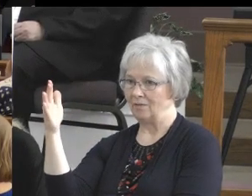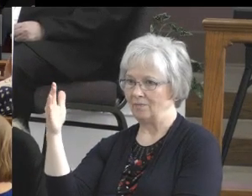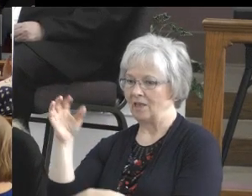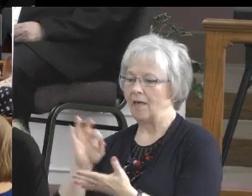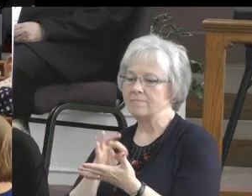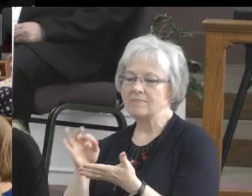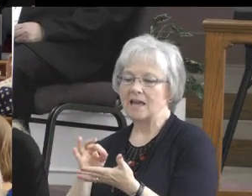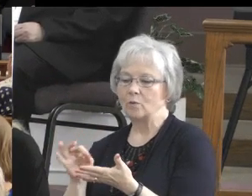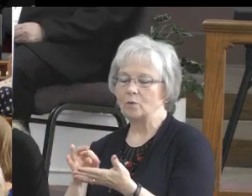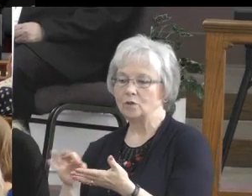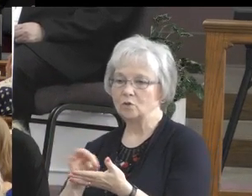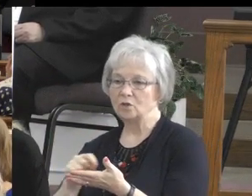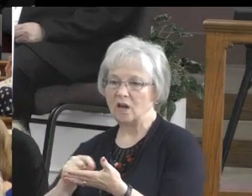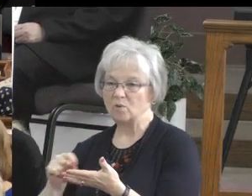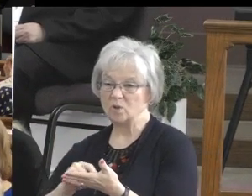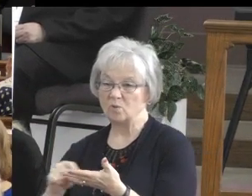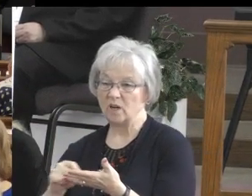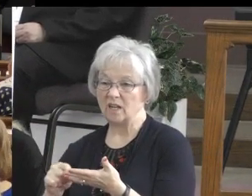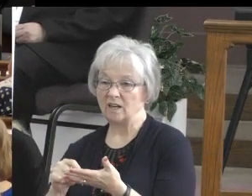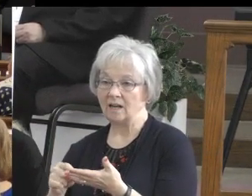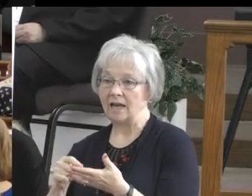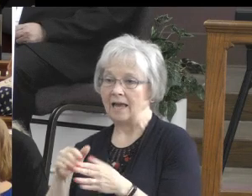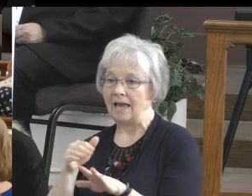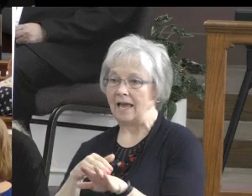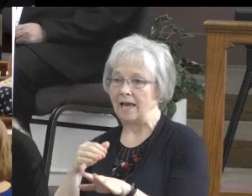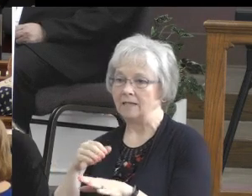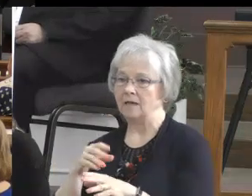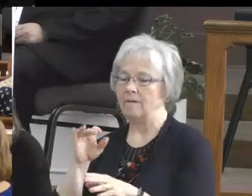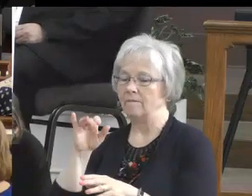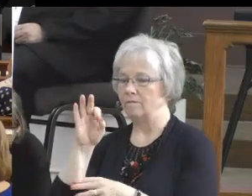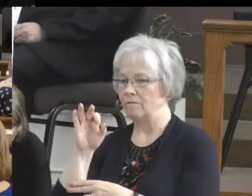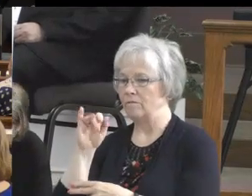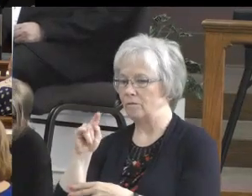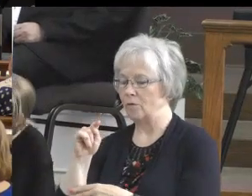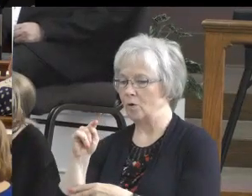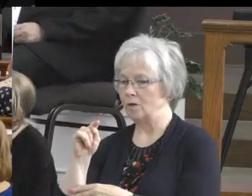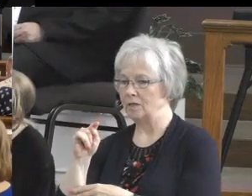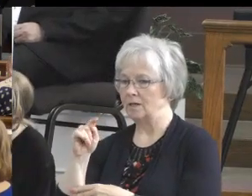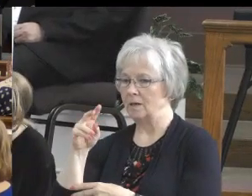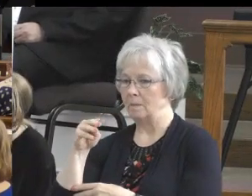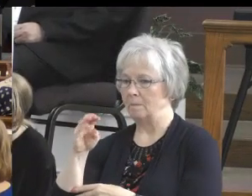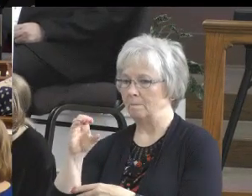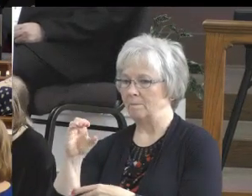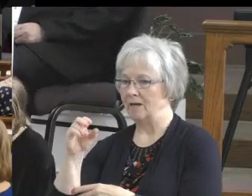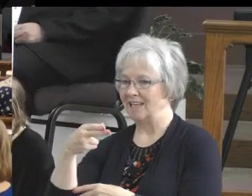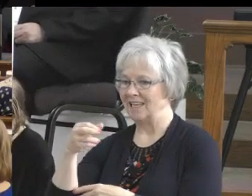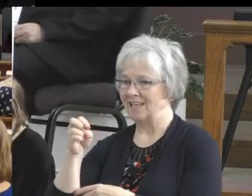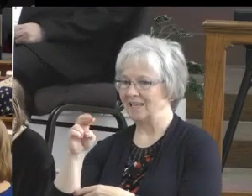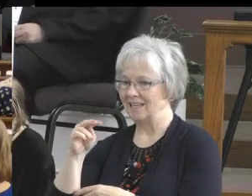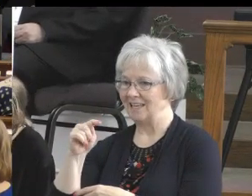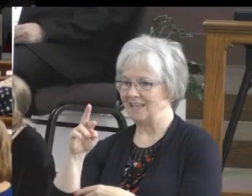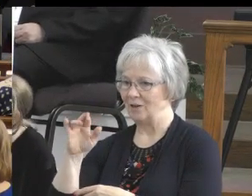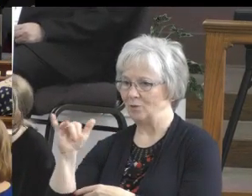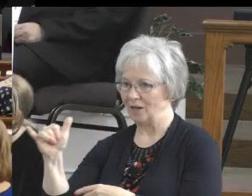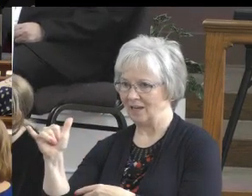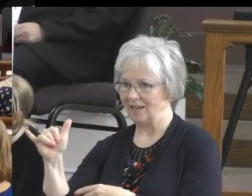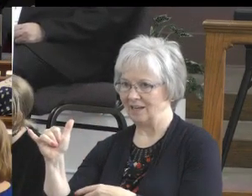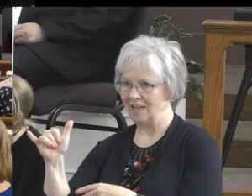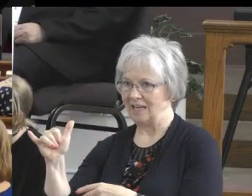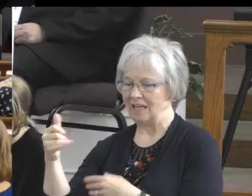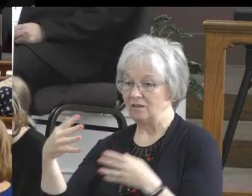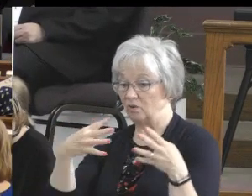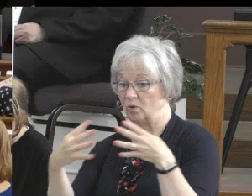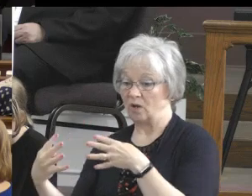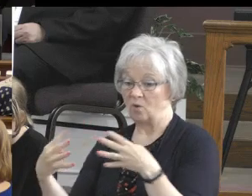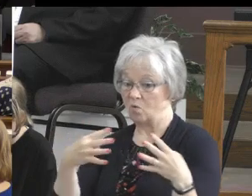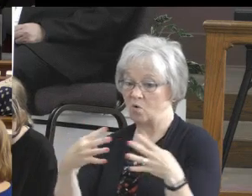right off of Fort McHenry? Fort McHenry was protecting some of our most valued soldiers, and the